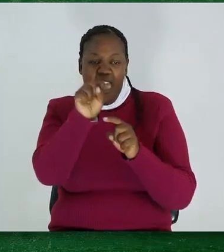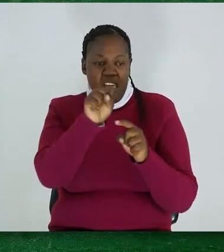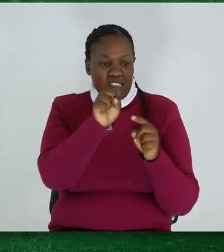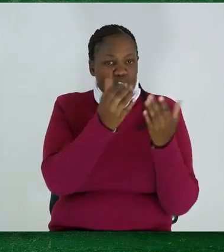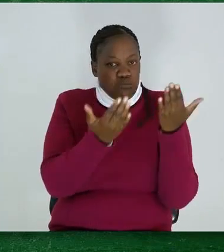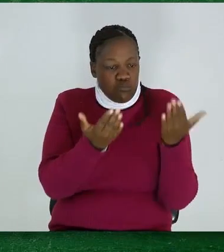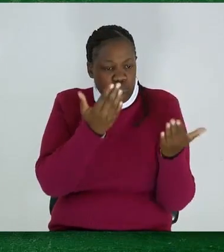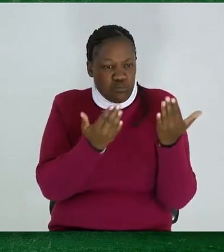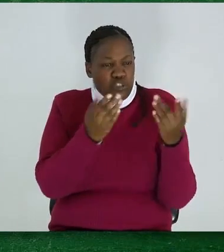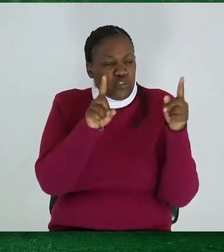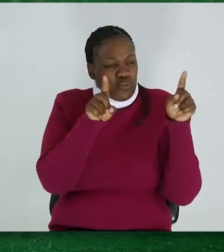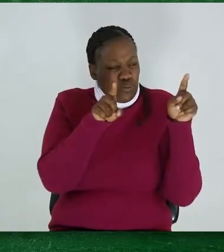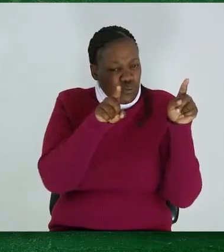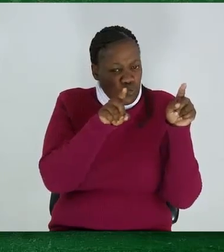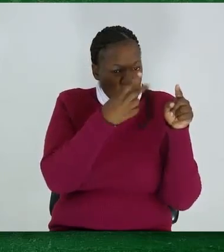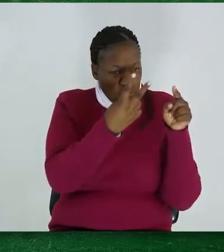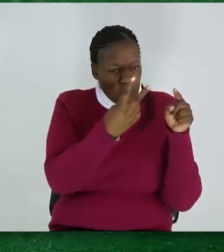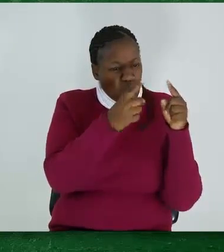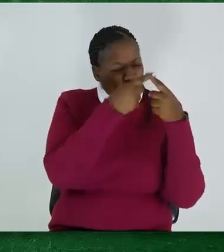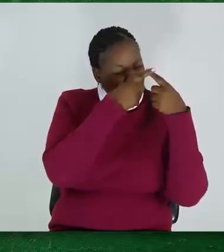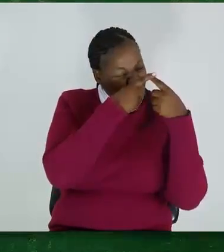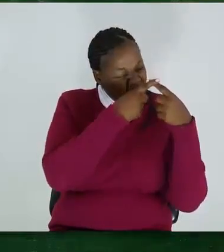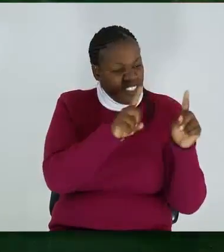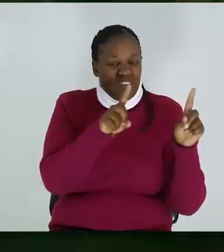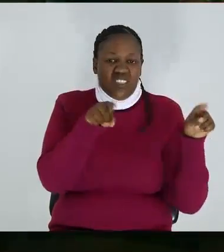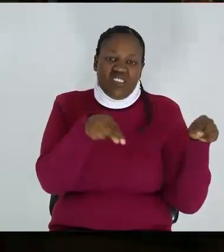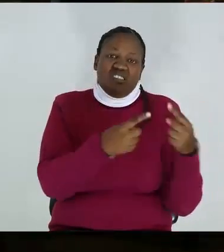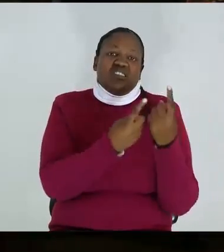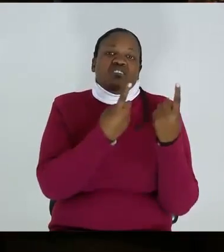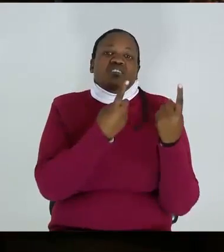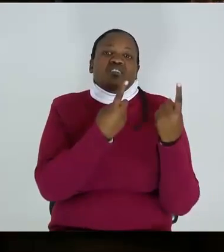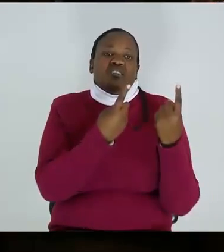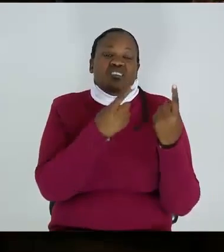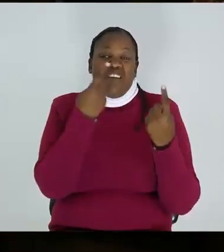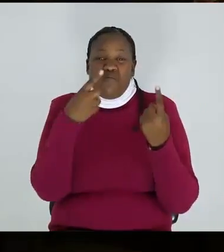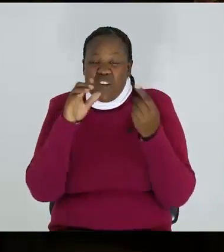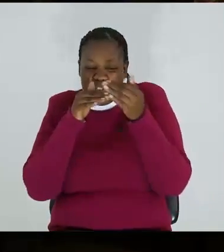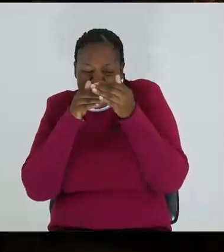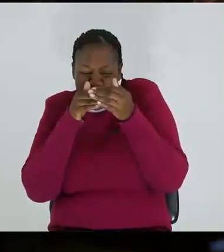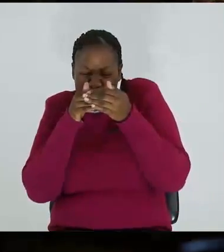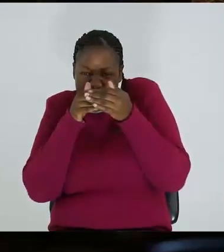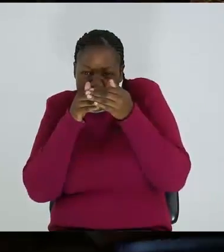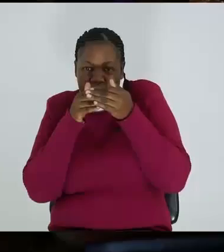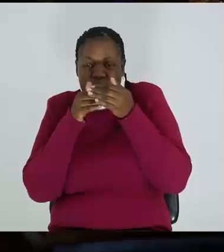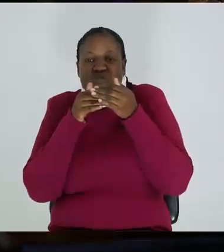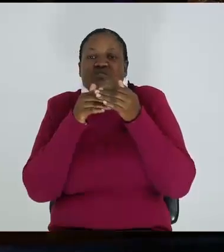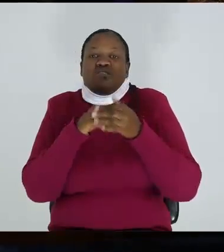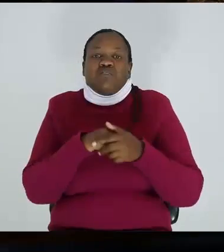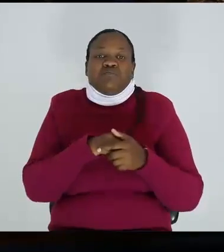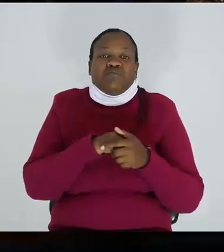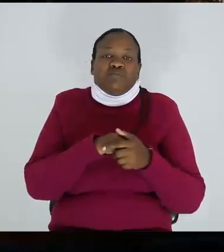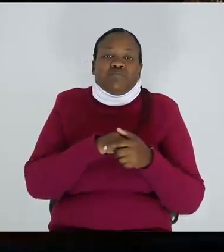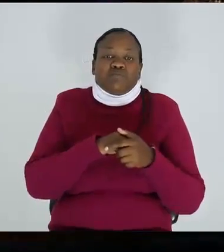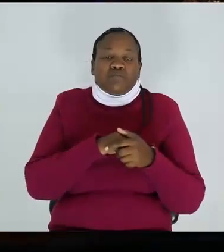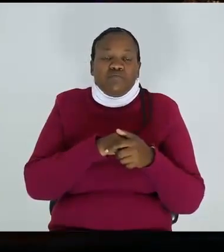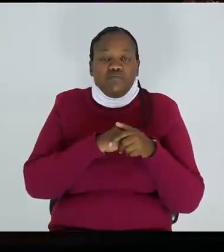two fundamentally different things that have certain qualities in common. Ma'am, can